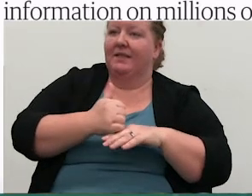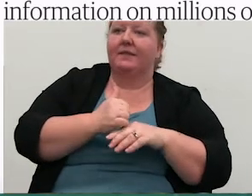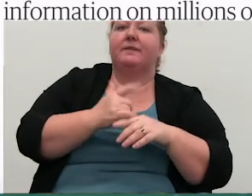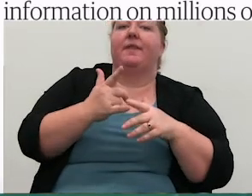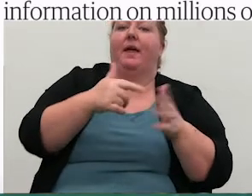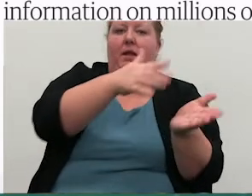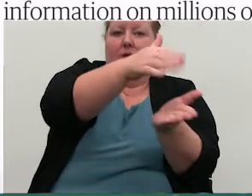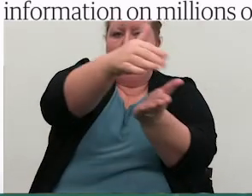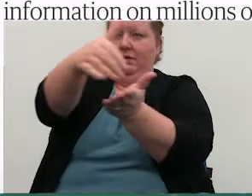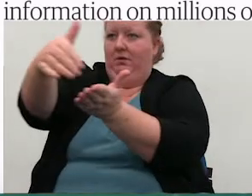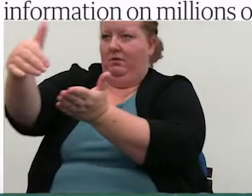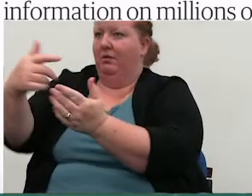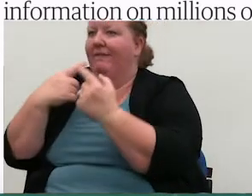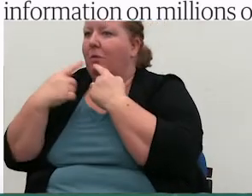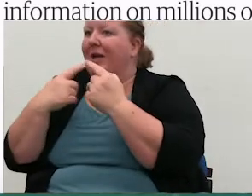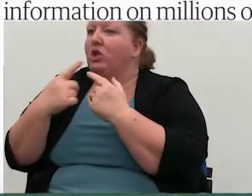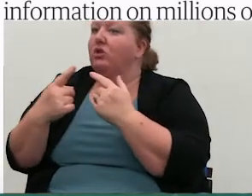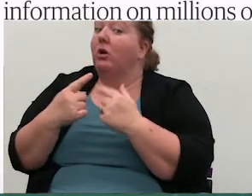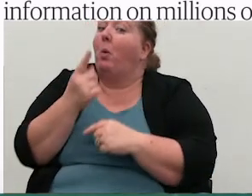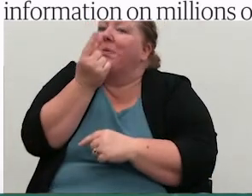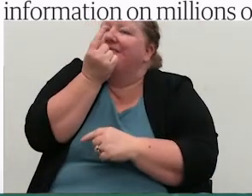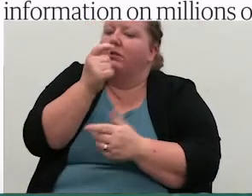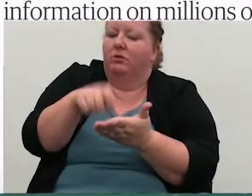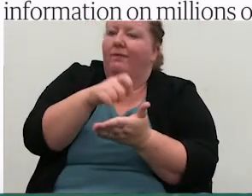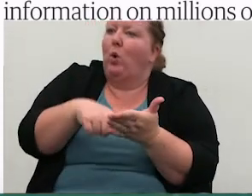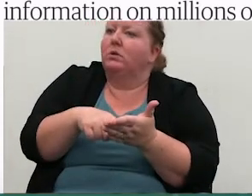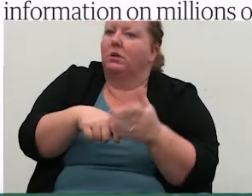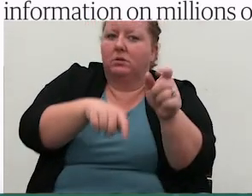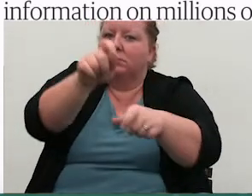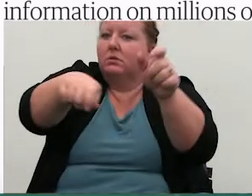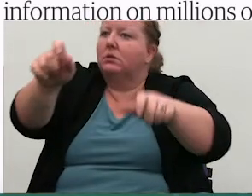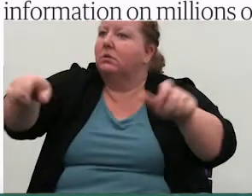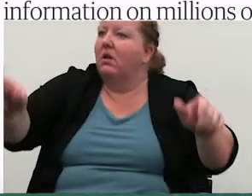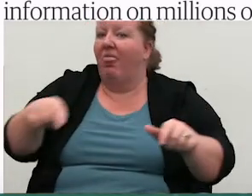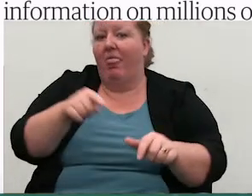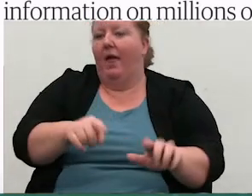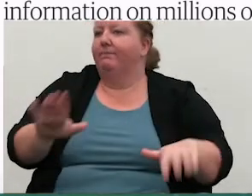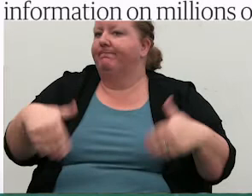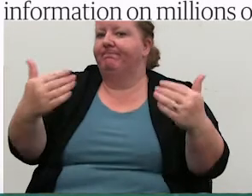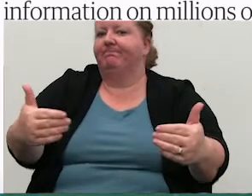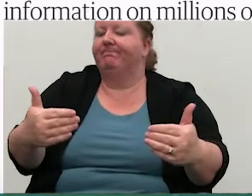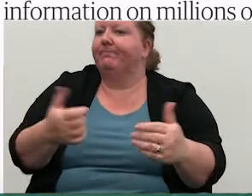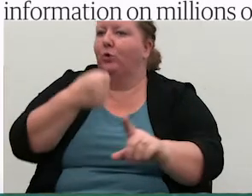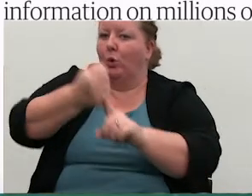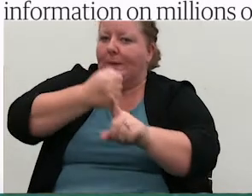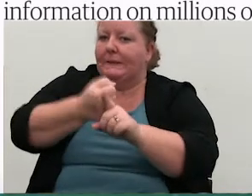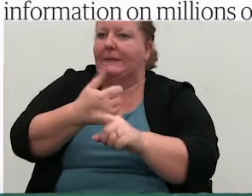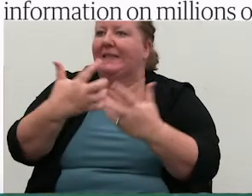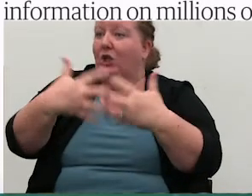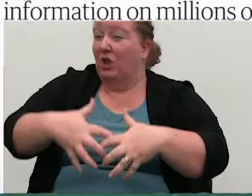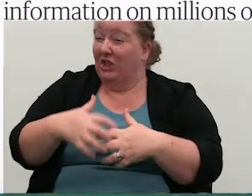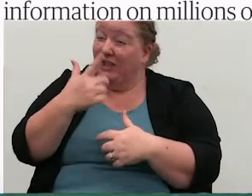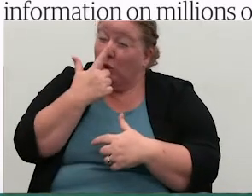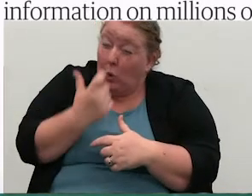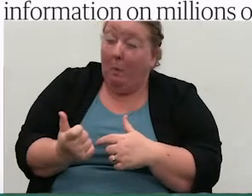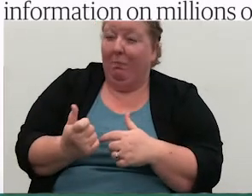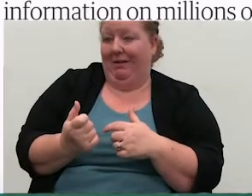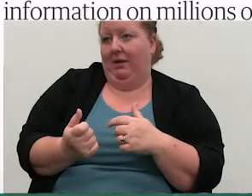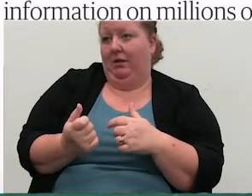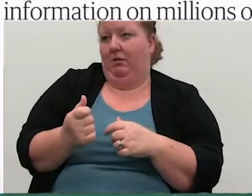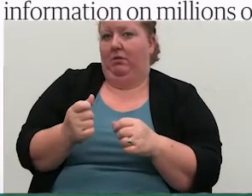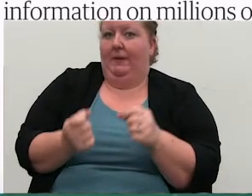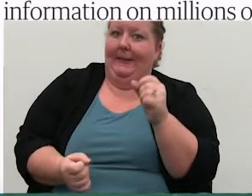of potential voters is at the forefront of campaign technology and could be the key to an Obama win.